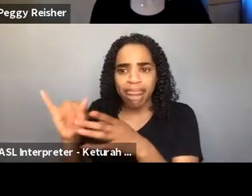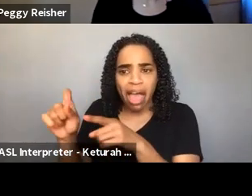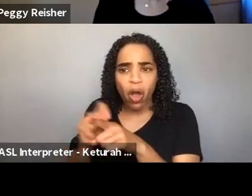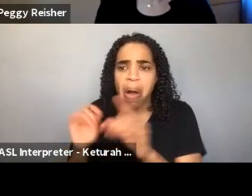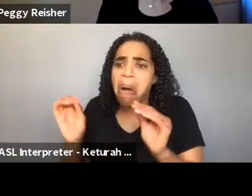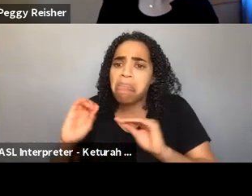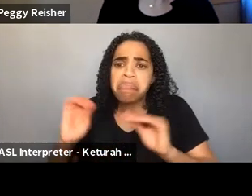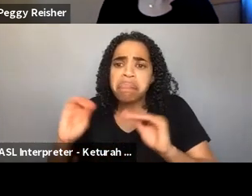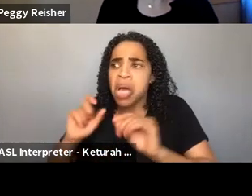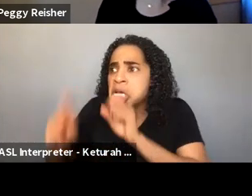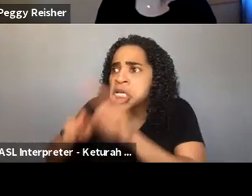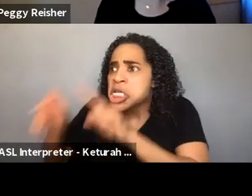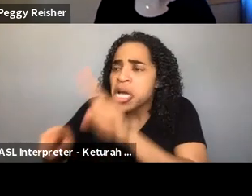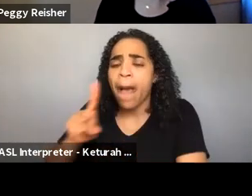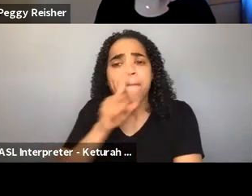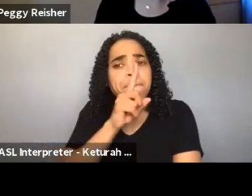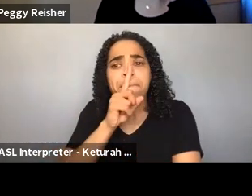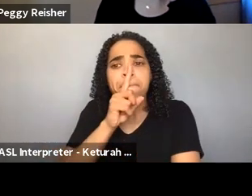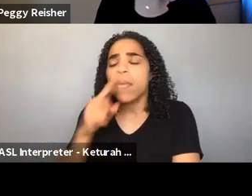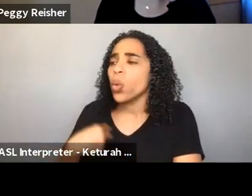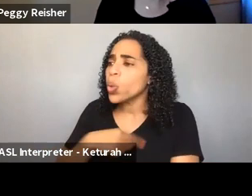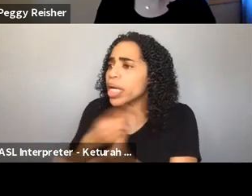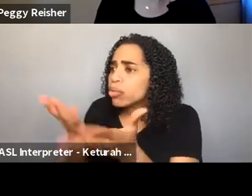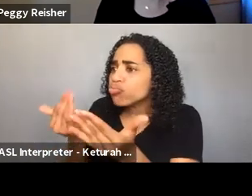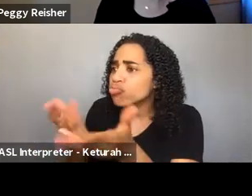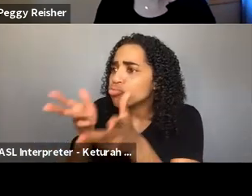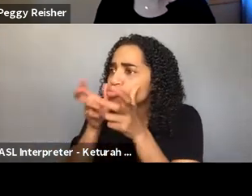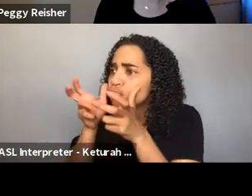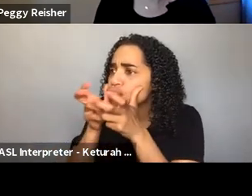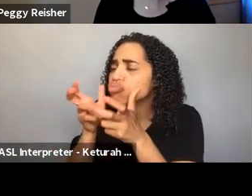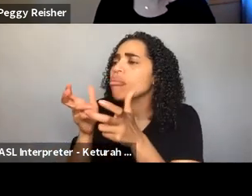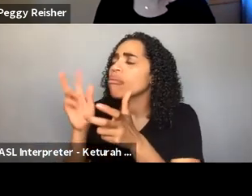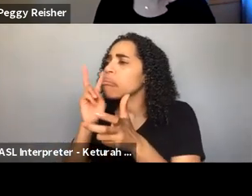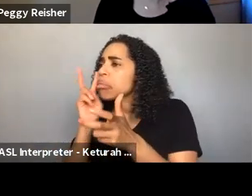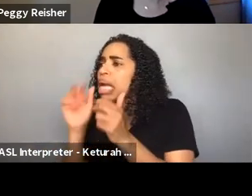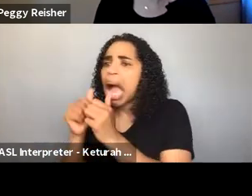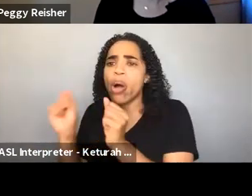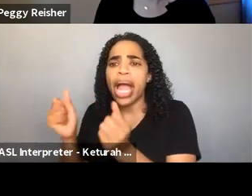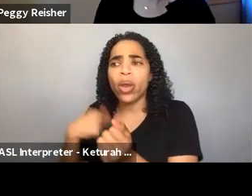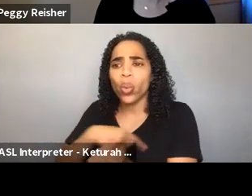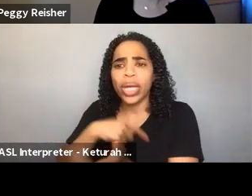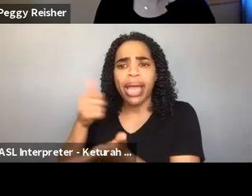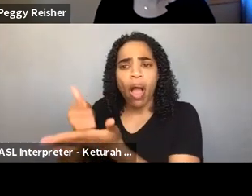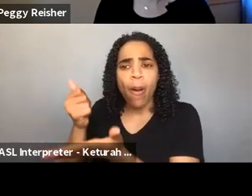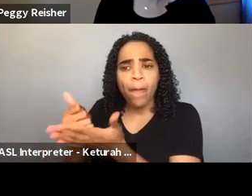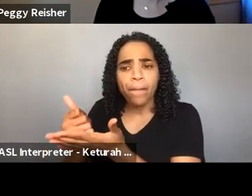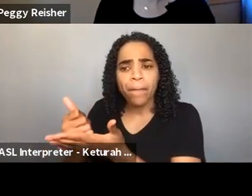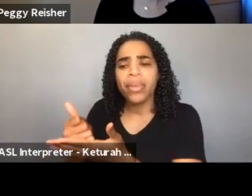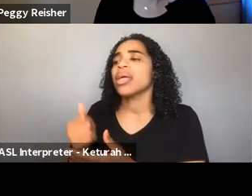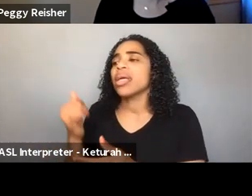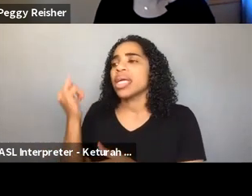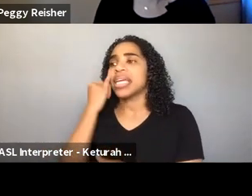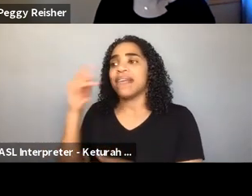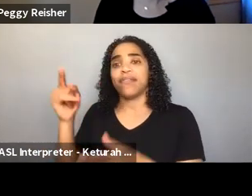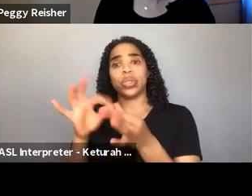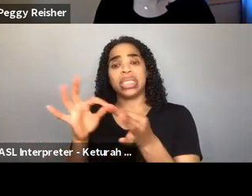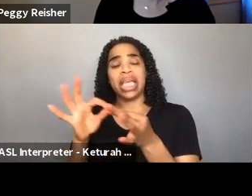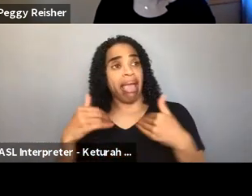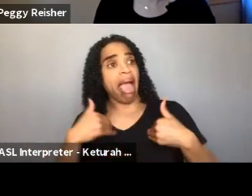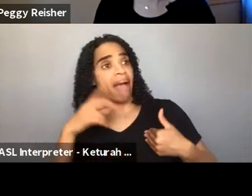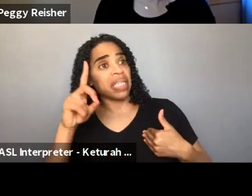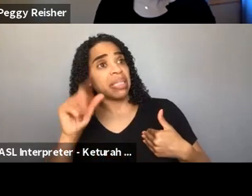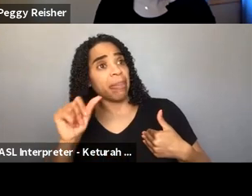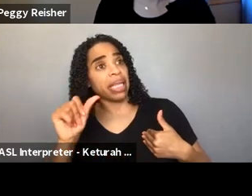you're asking, your questions, see how we can help out. When we say a person with a disability too, it doesn't necessarily mean a person